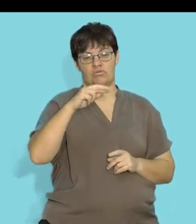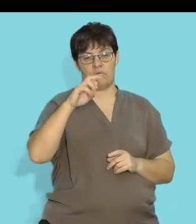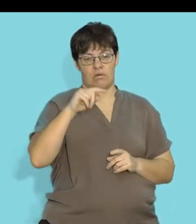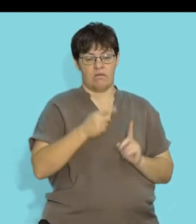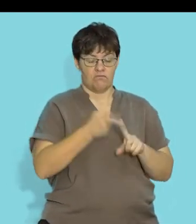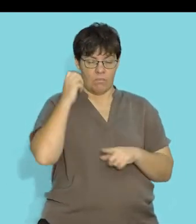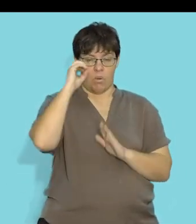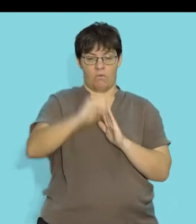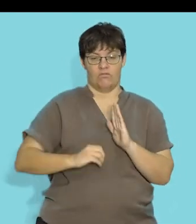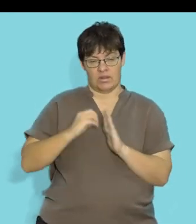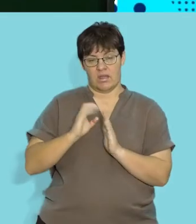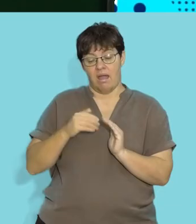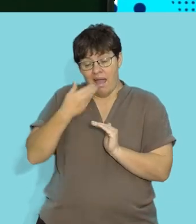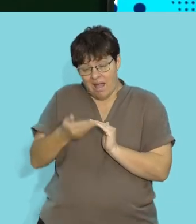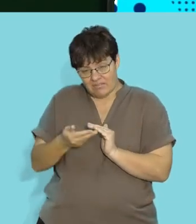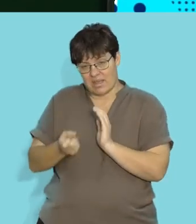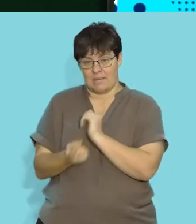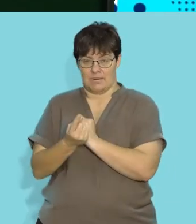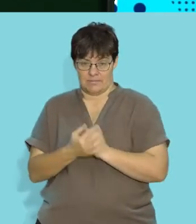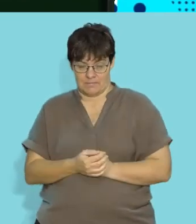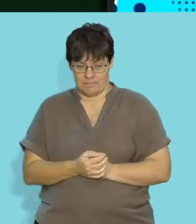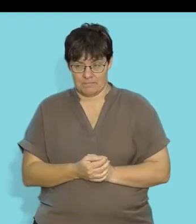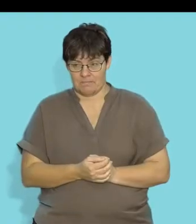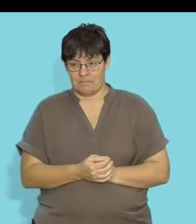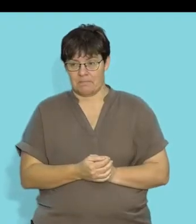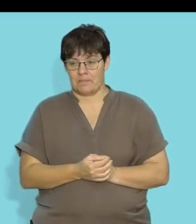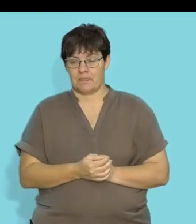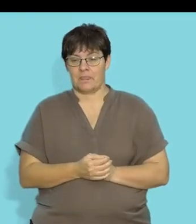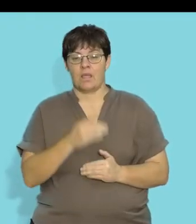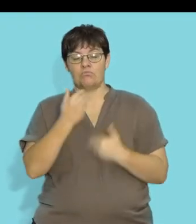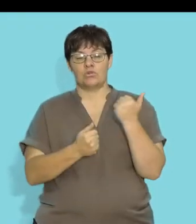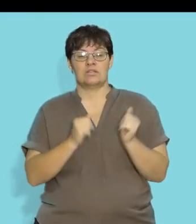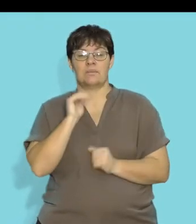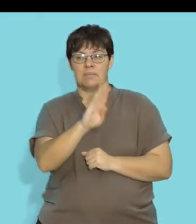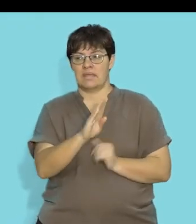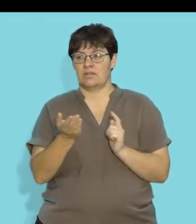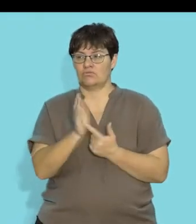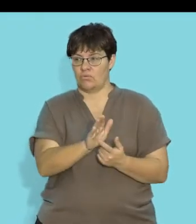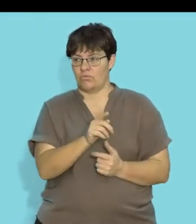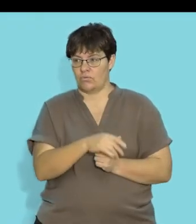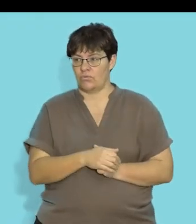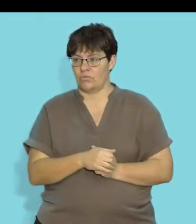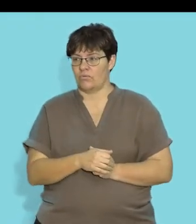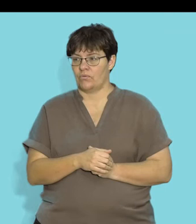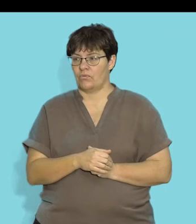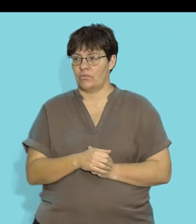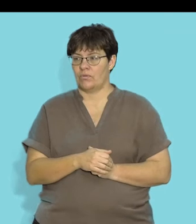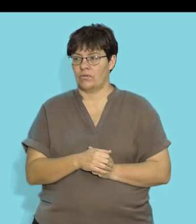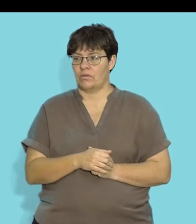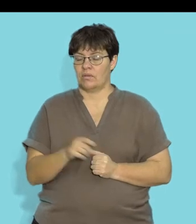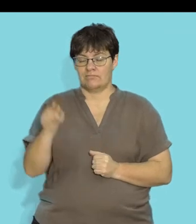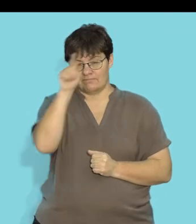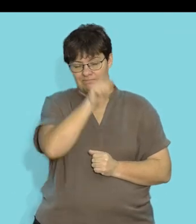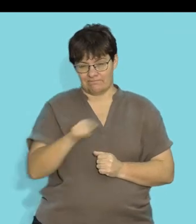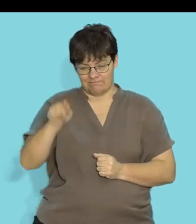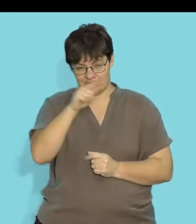progesterone from the ovary after ovulation. Process B shown, or the process shown